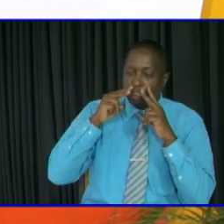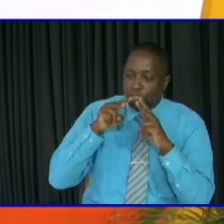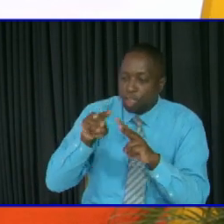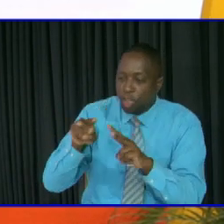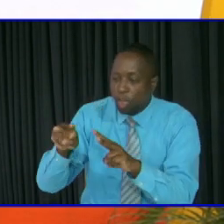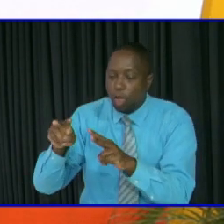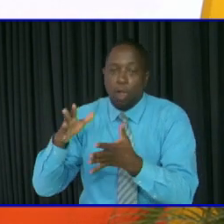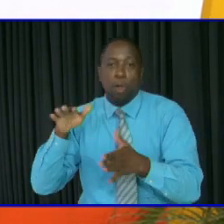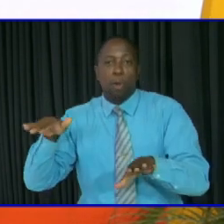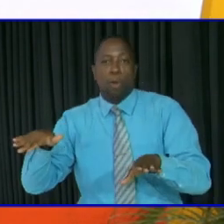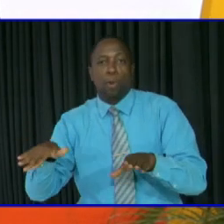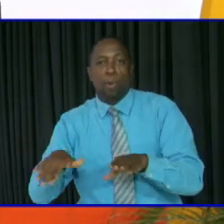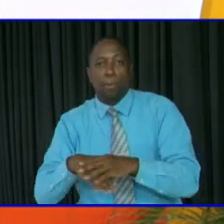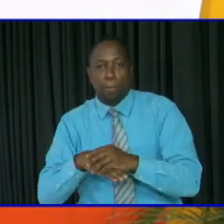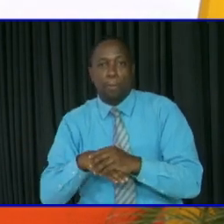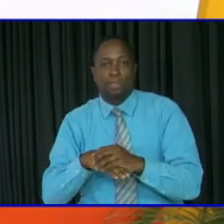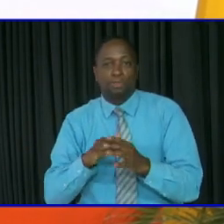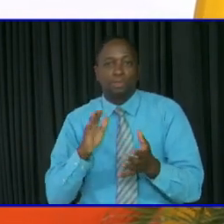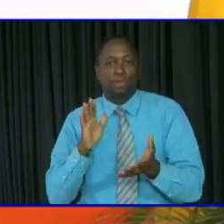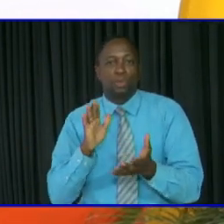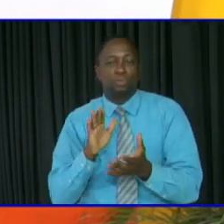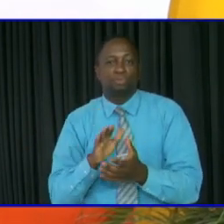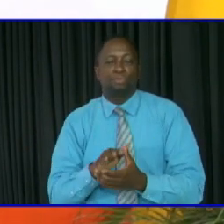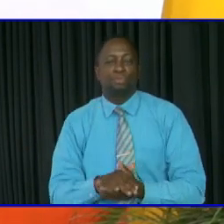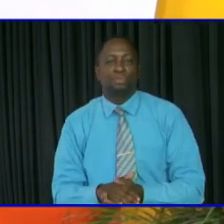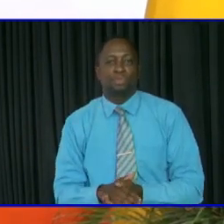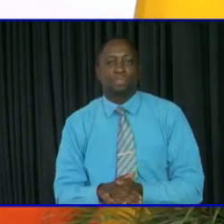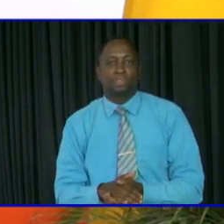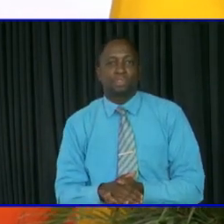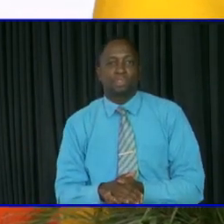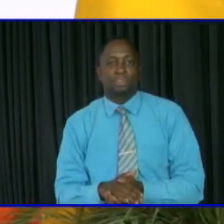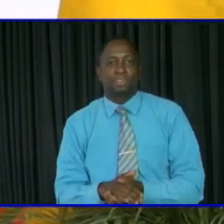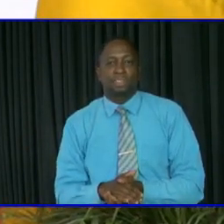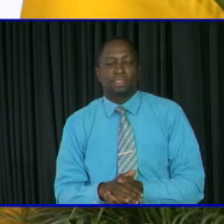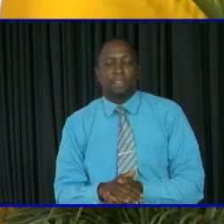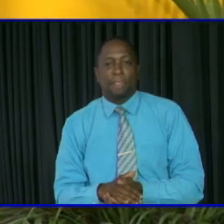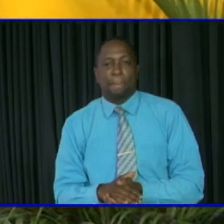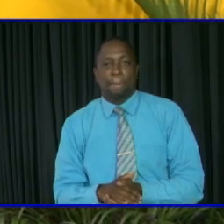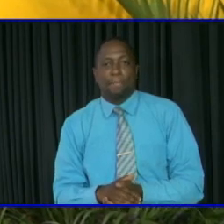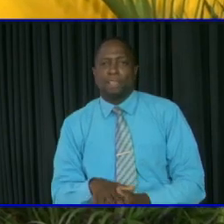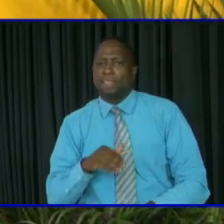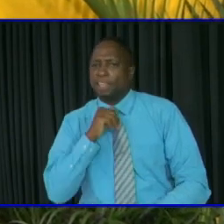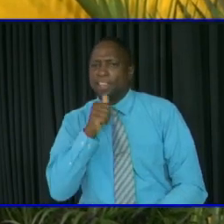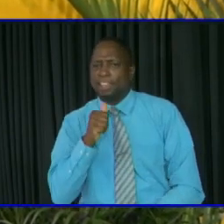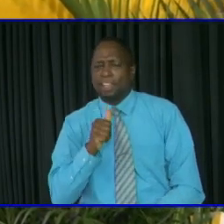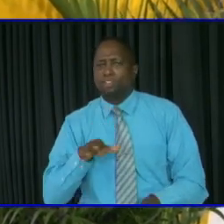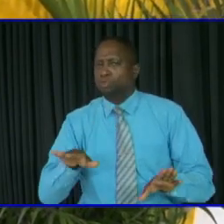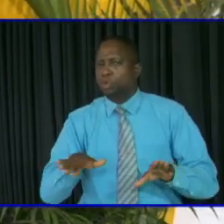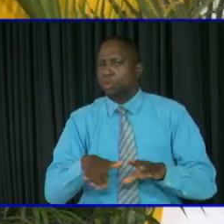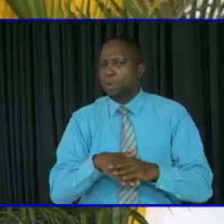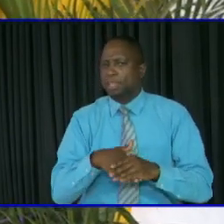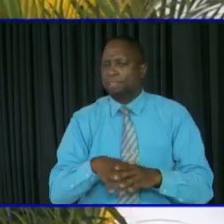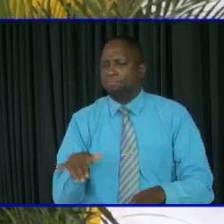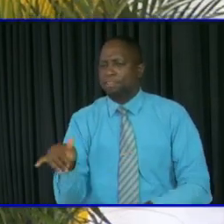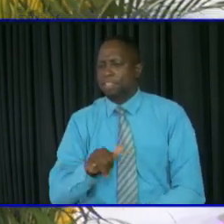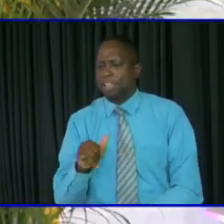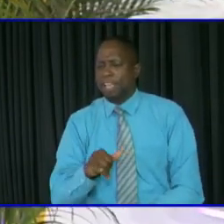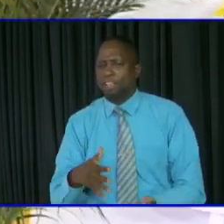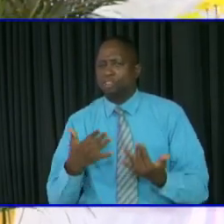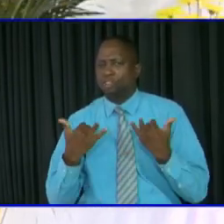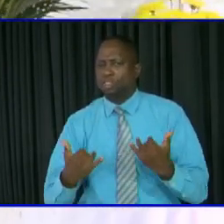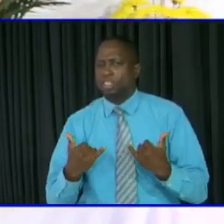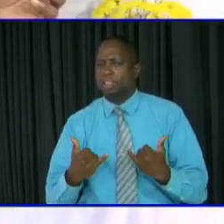them. It's not like our context when we have the groom